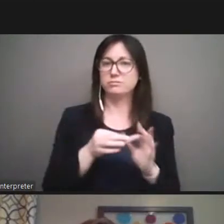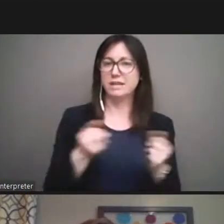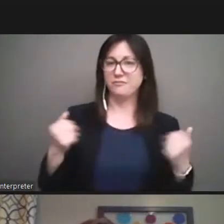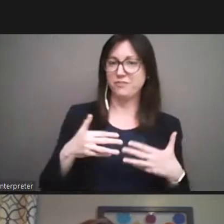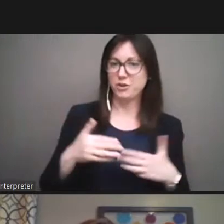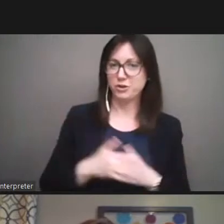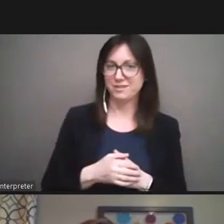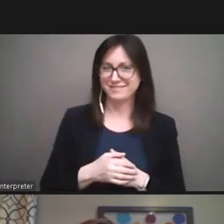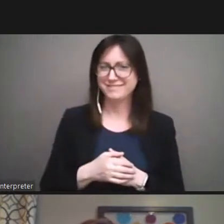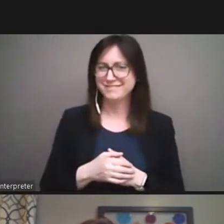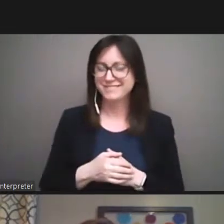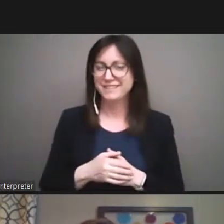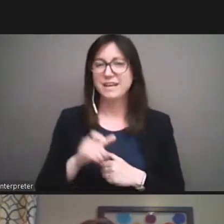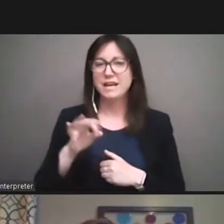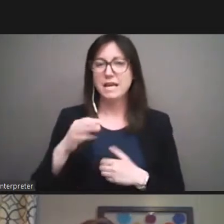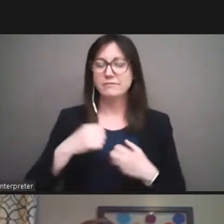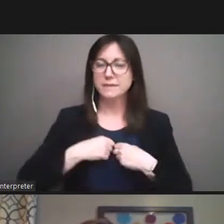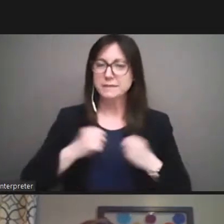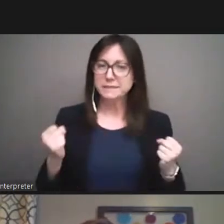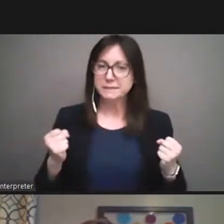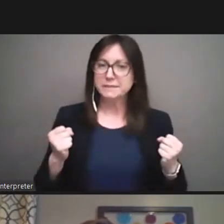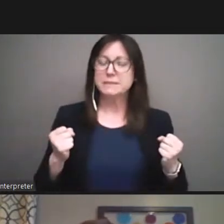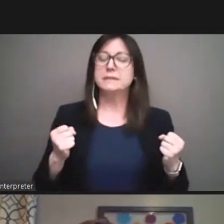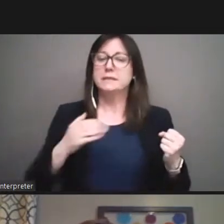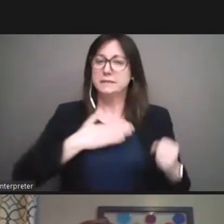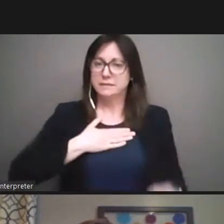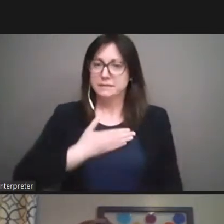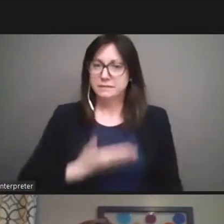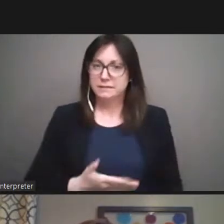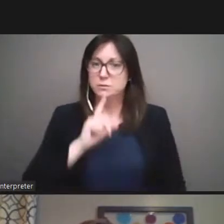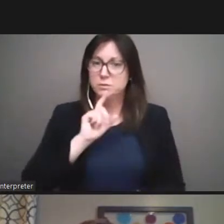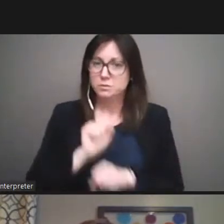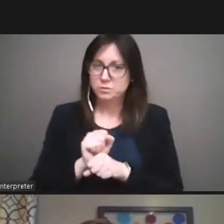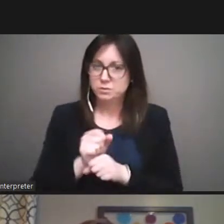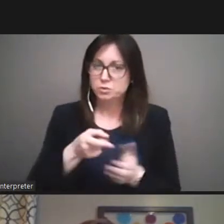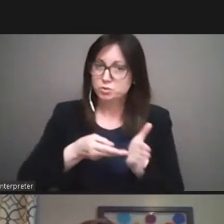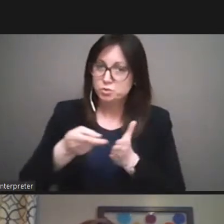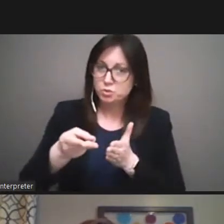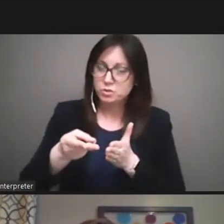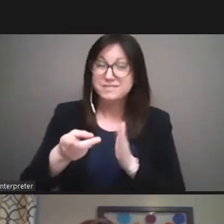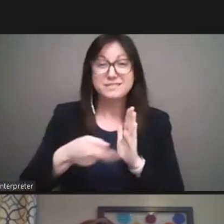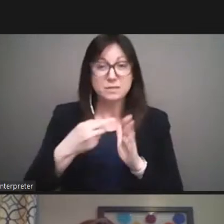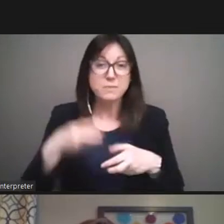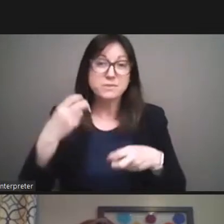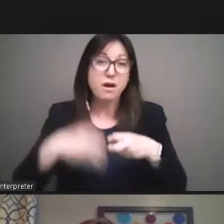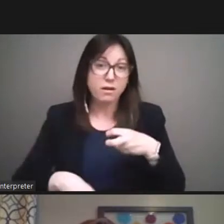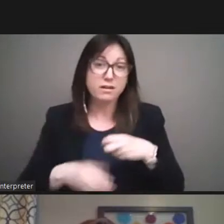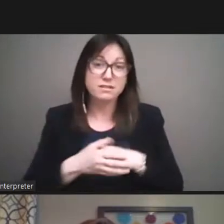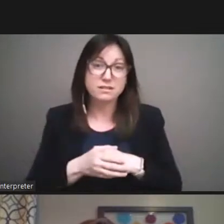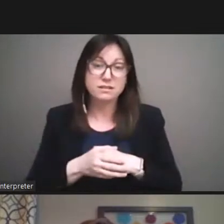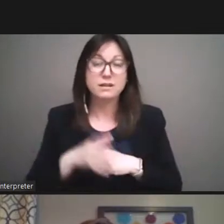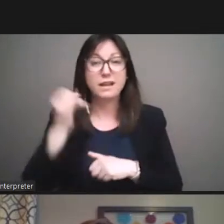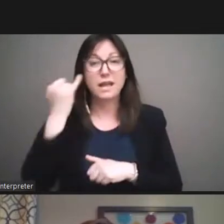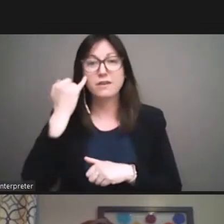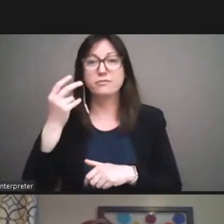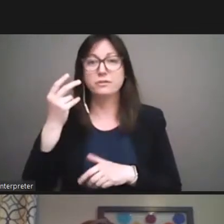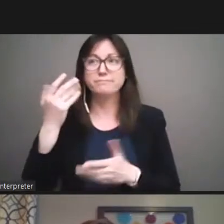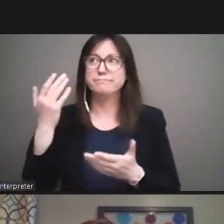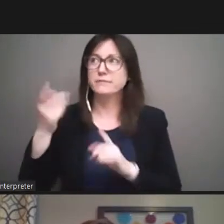truth is not easy sometimes, especially when you're taking a historical